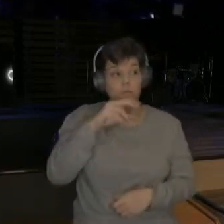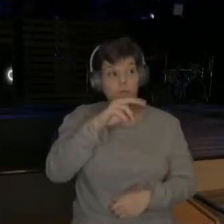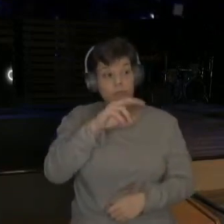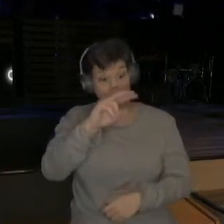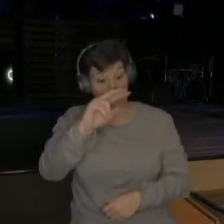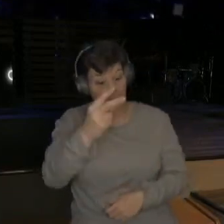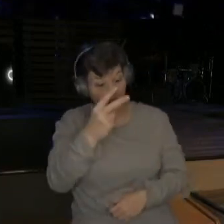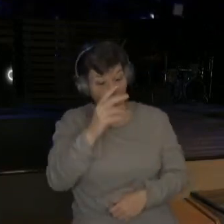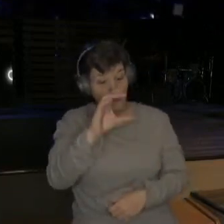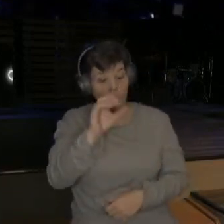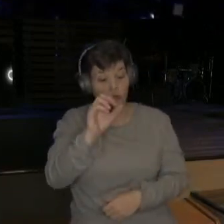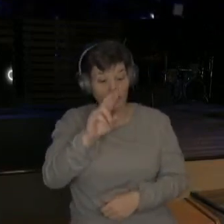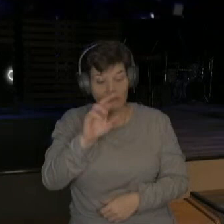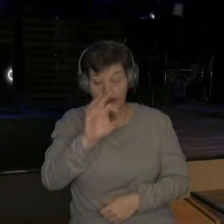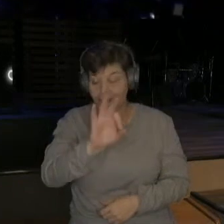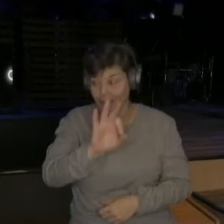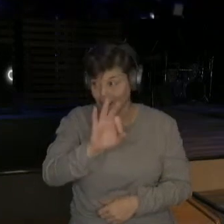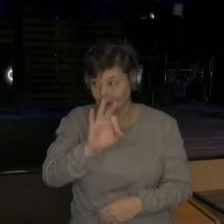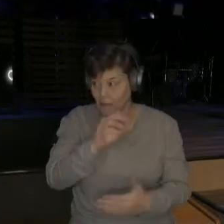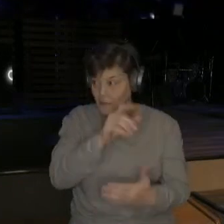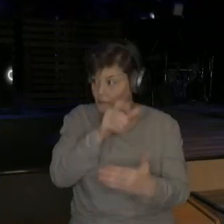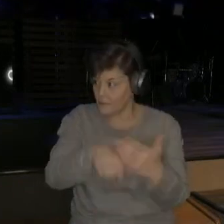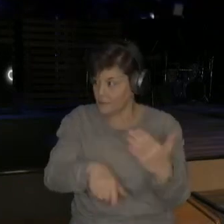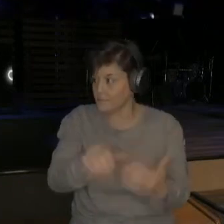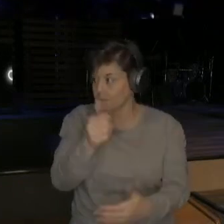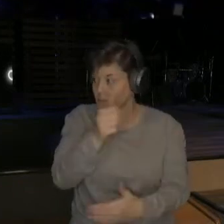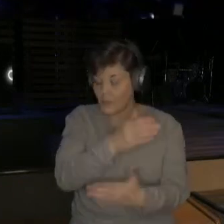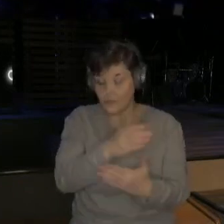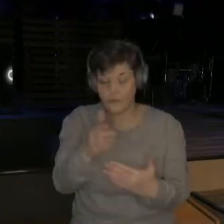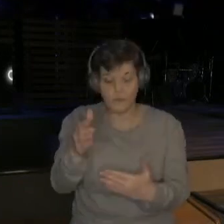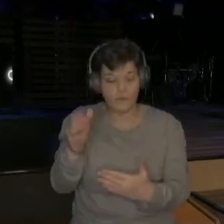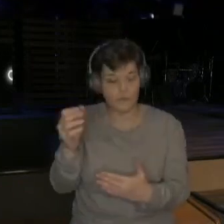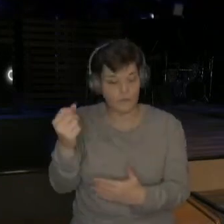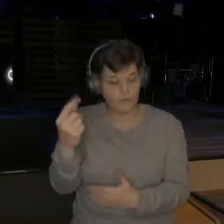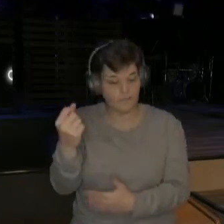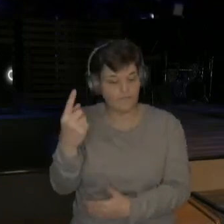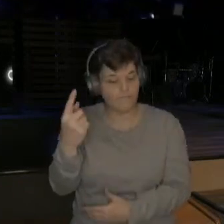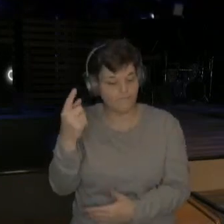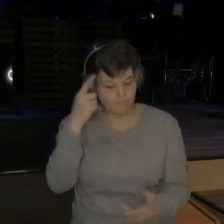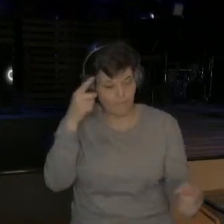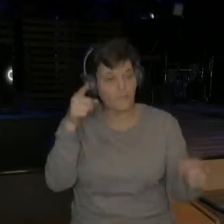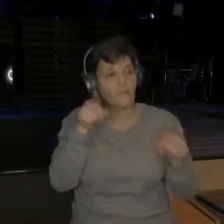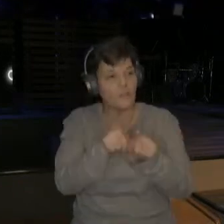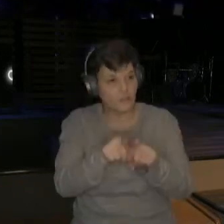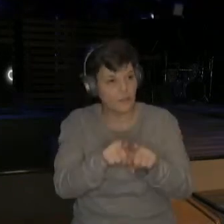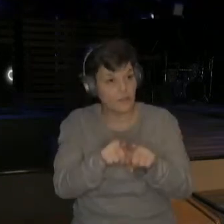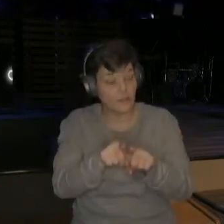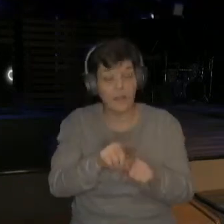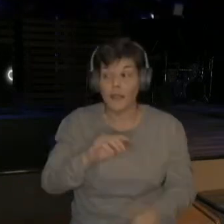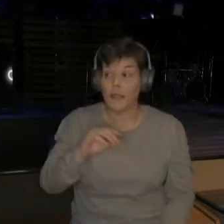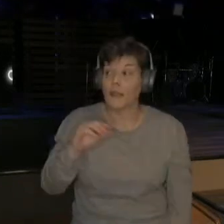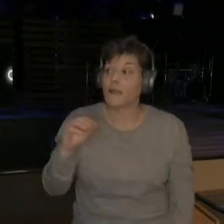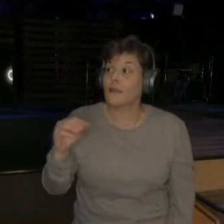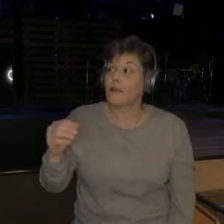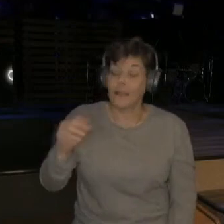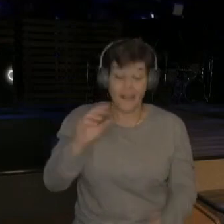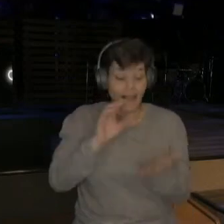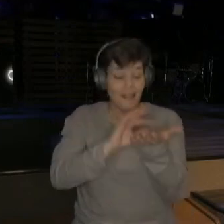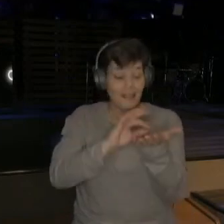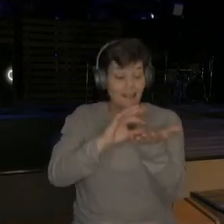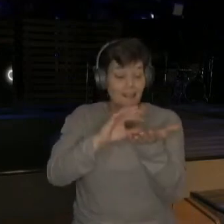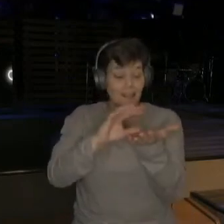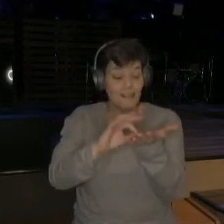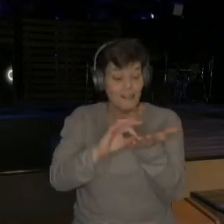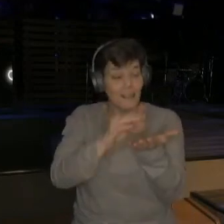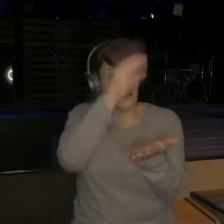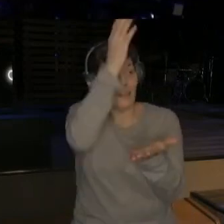generous God who supplies abundant seed for the farmer, which becomes bread for our meals, is even more